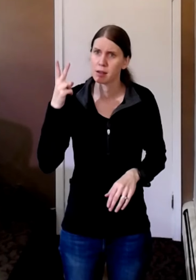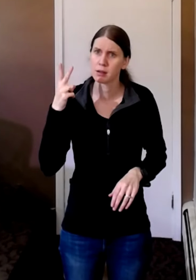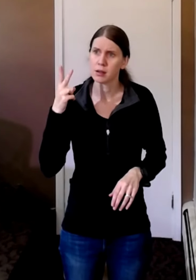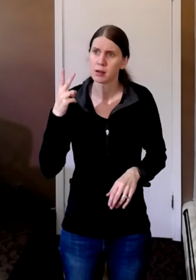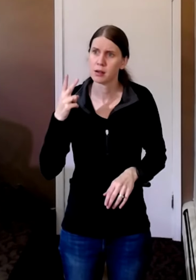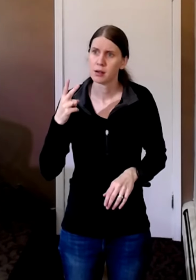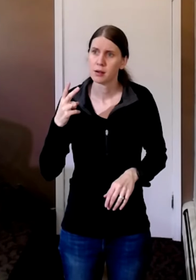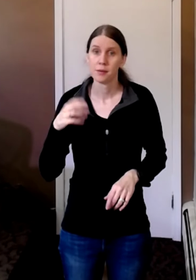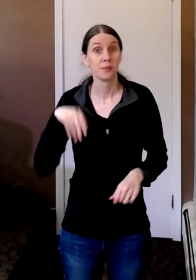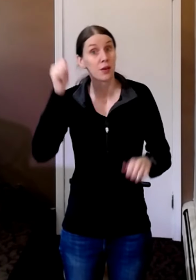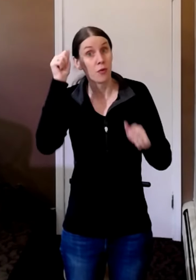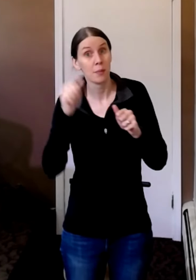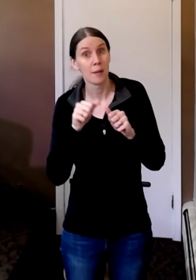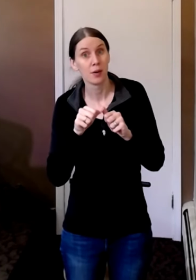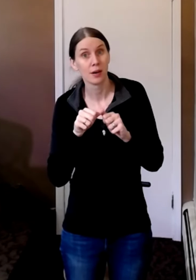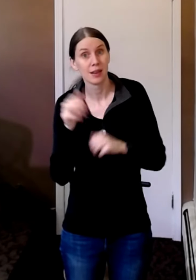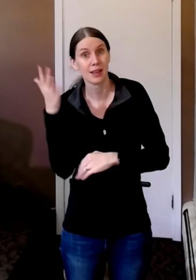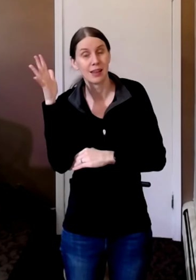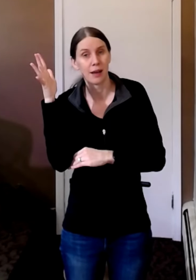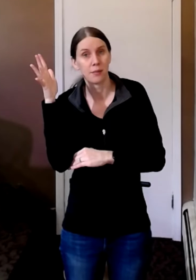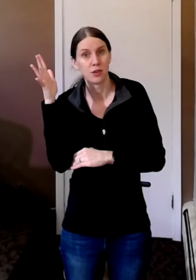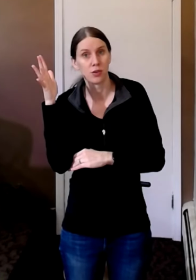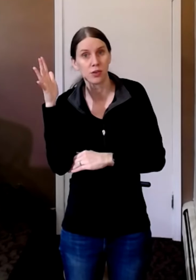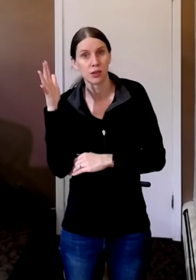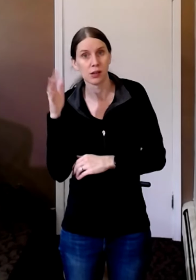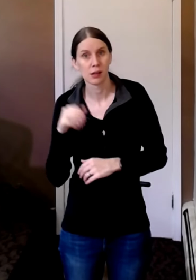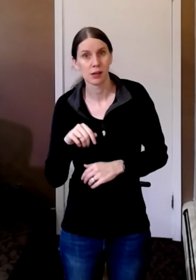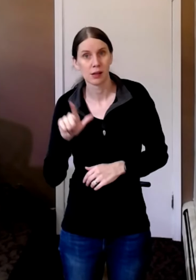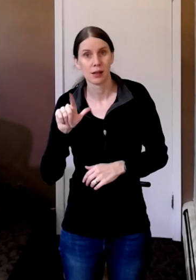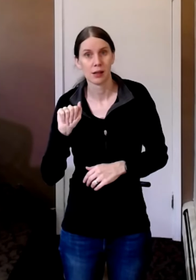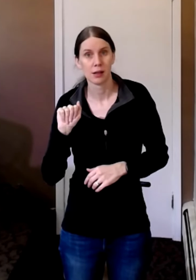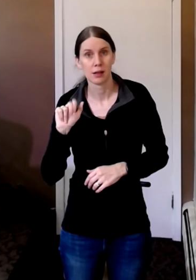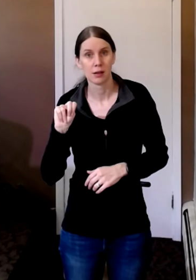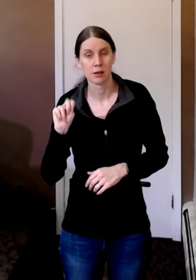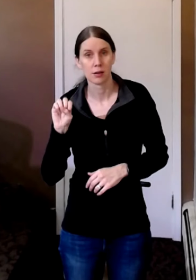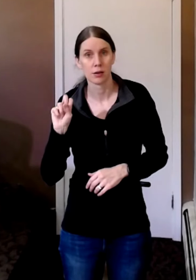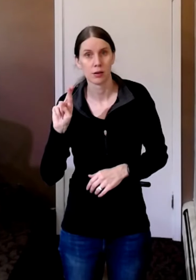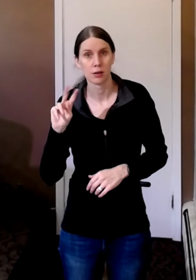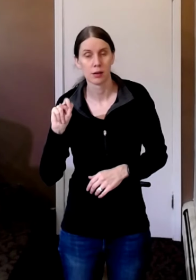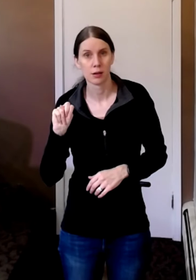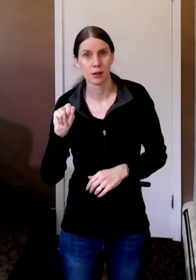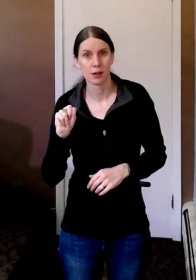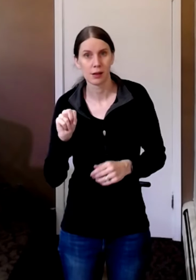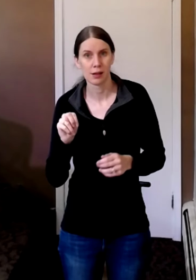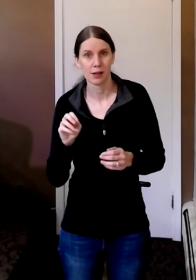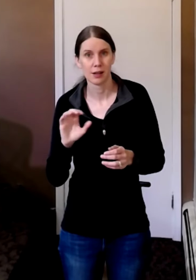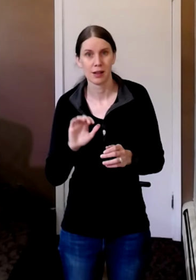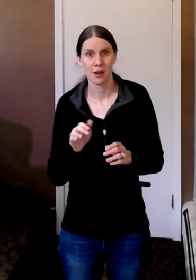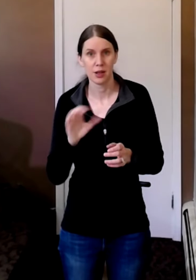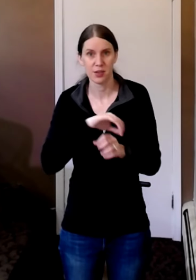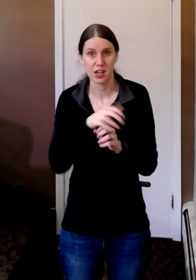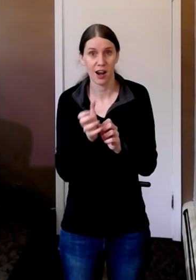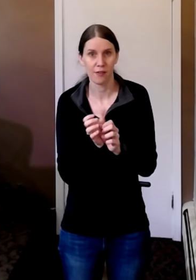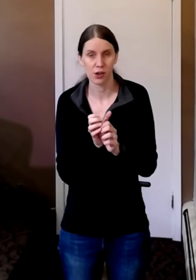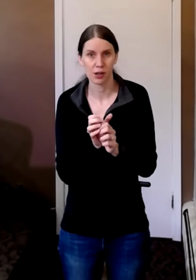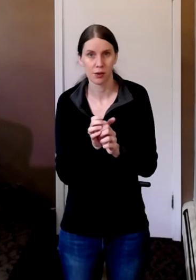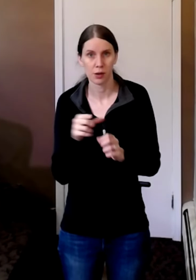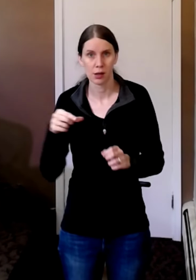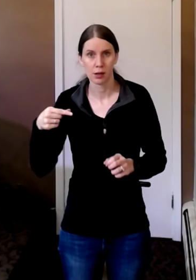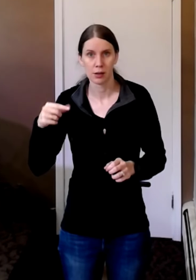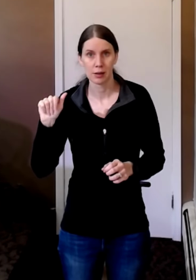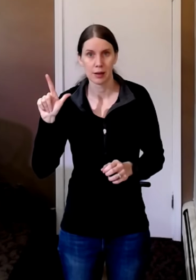is, remember the lantern with the glass shield that goes over it? You know, when